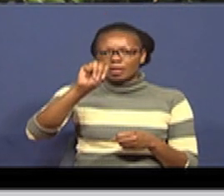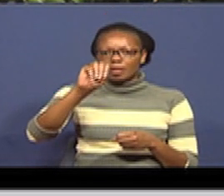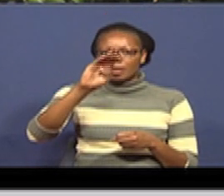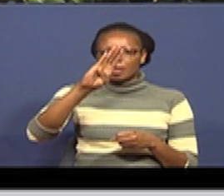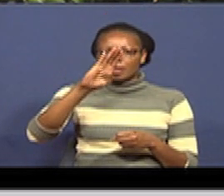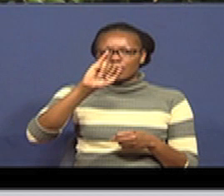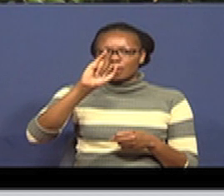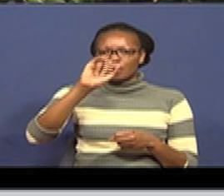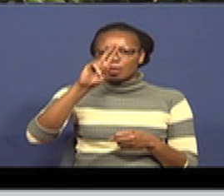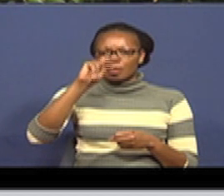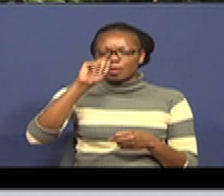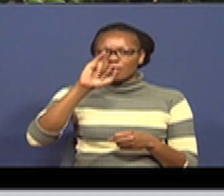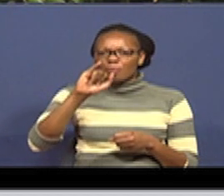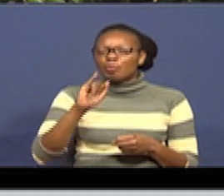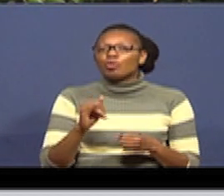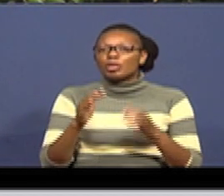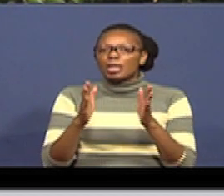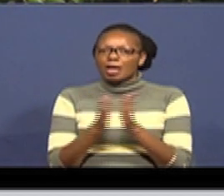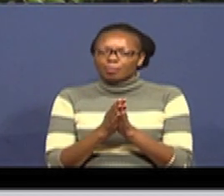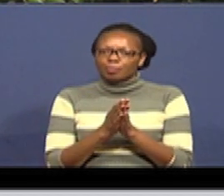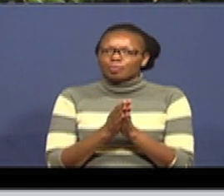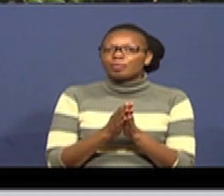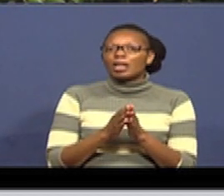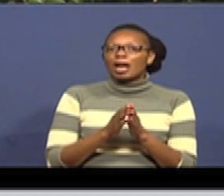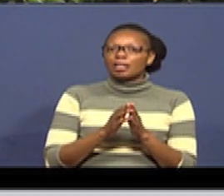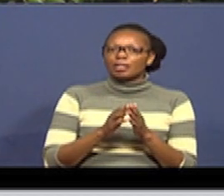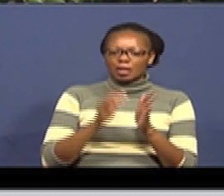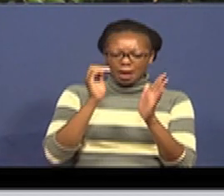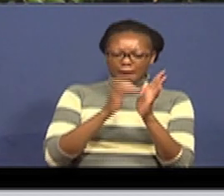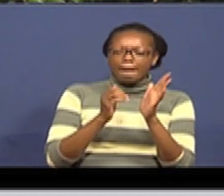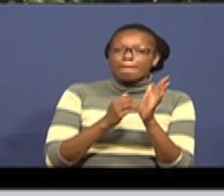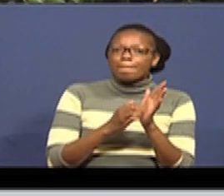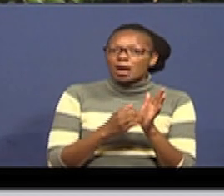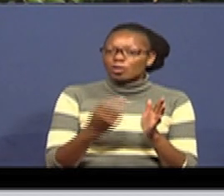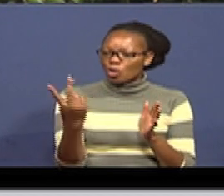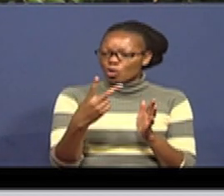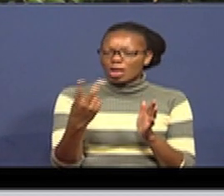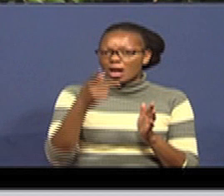that model village in Biuni, and Biuni village in